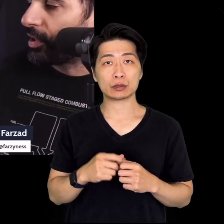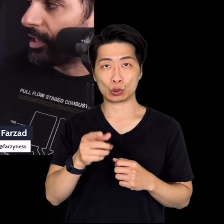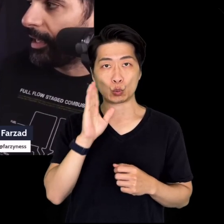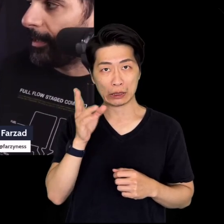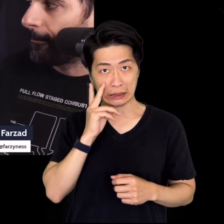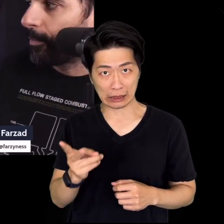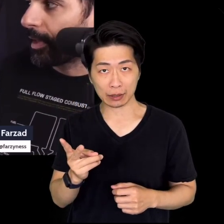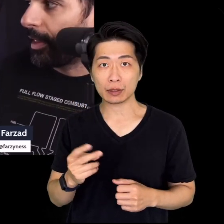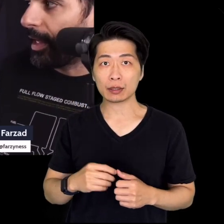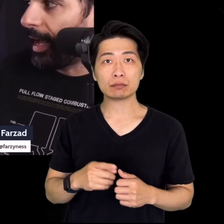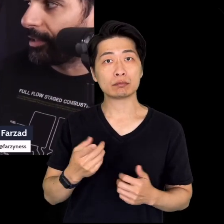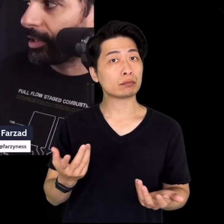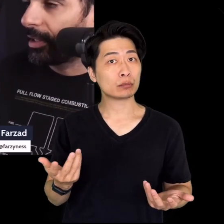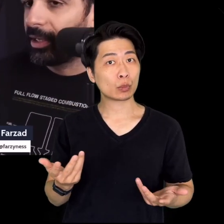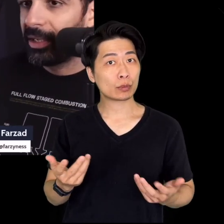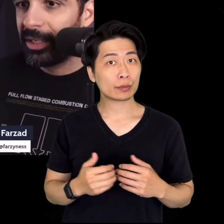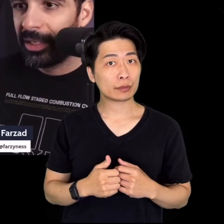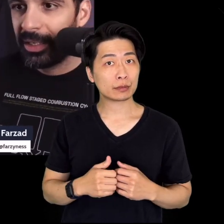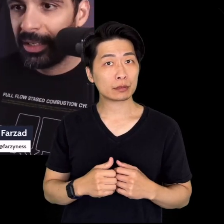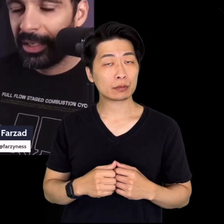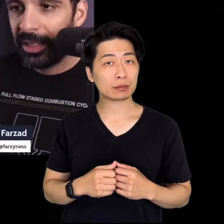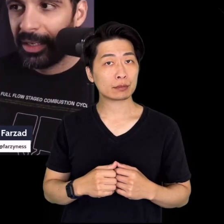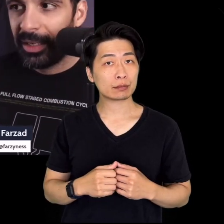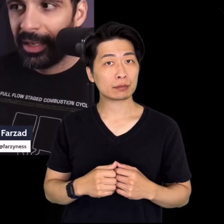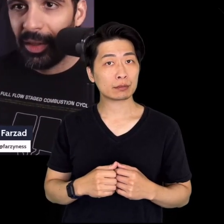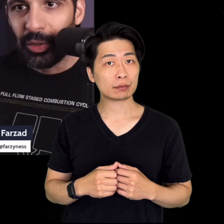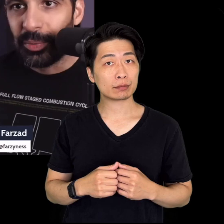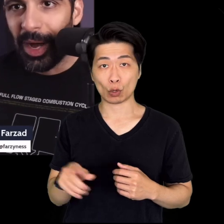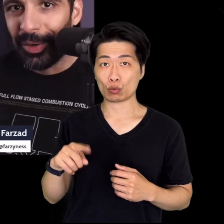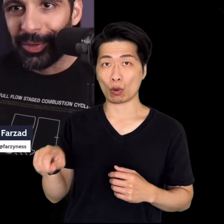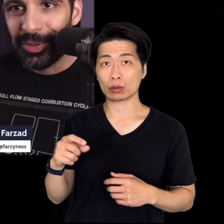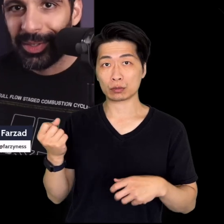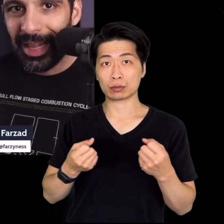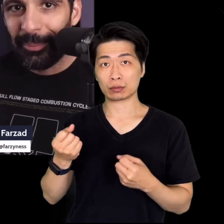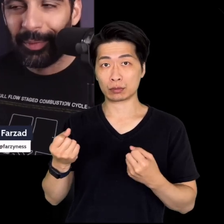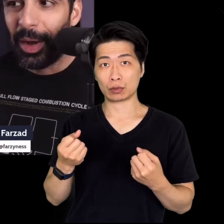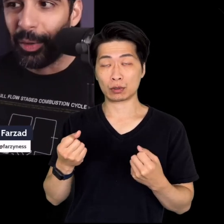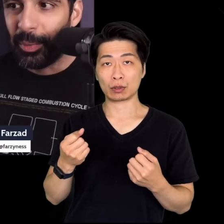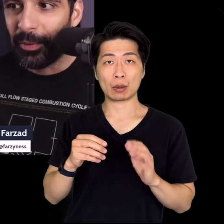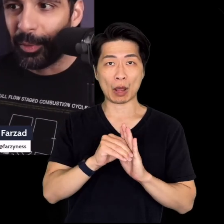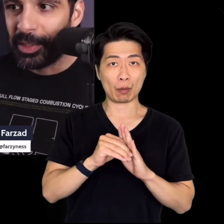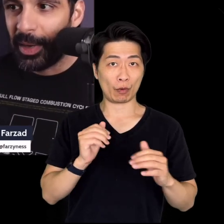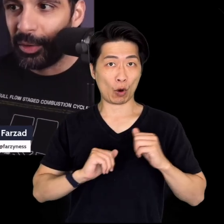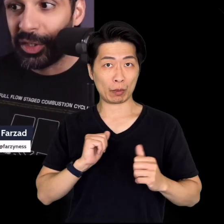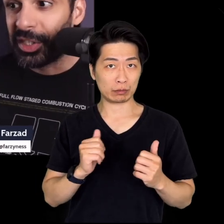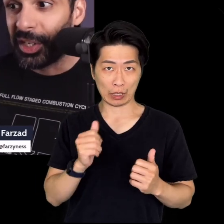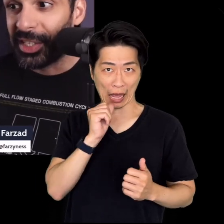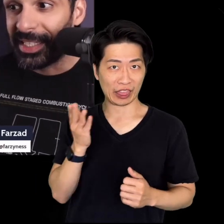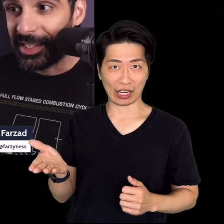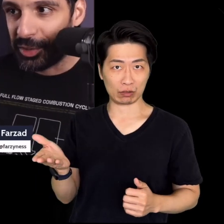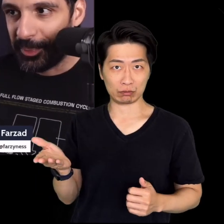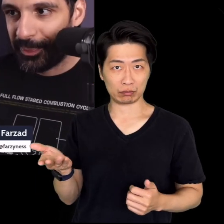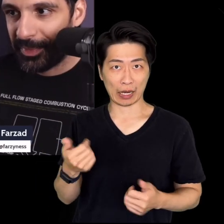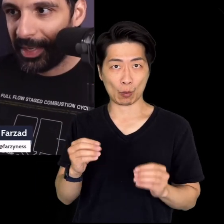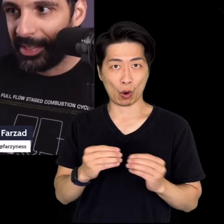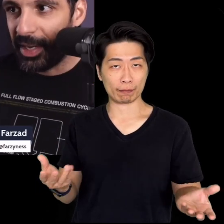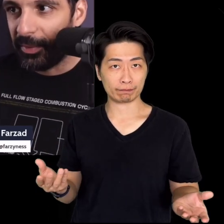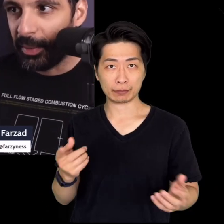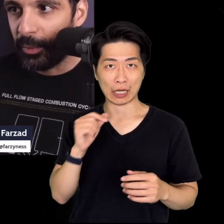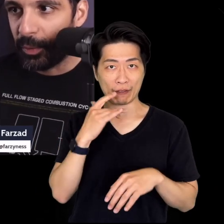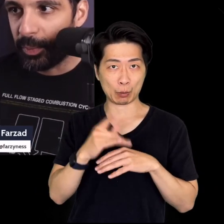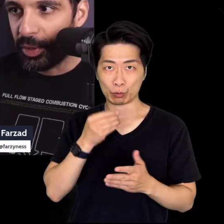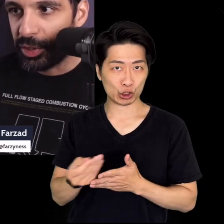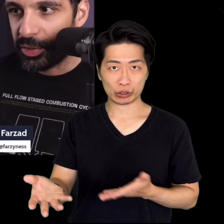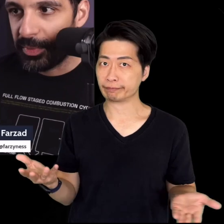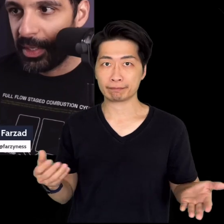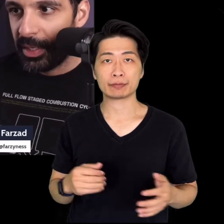you'll see that those models, that Model 3 Performance model doesn't exist. It's not